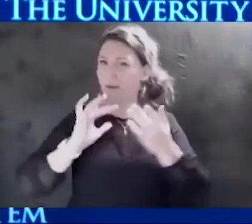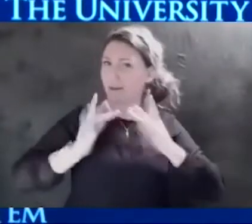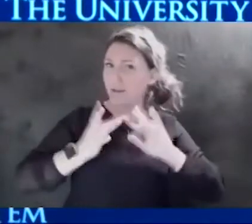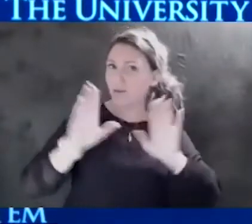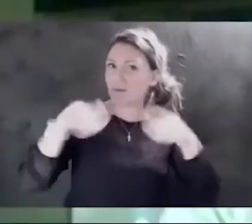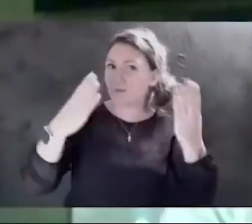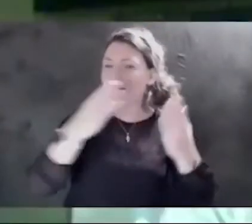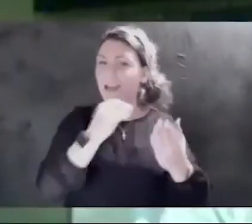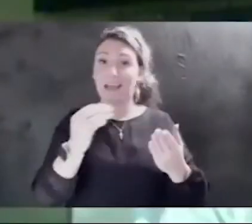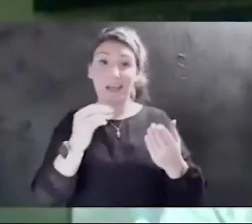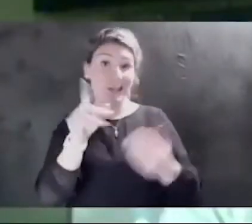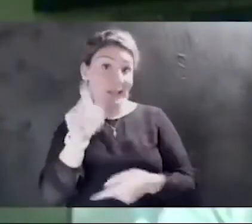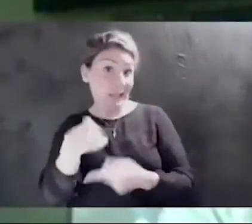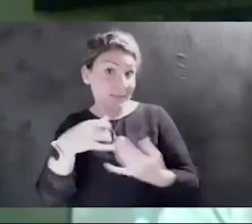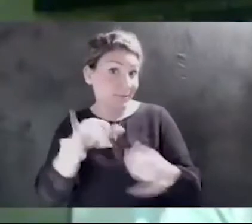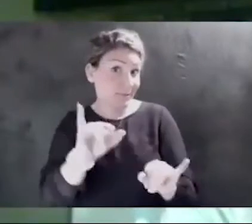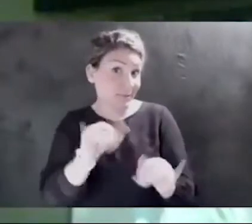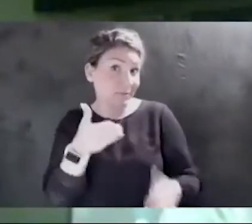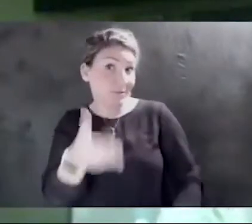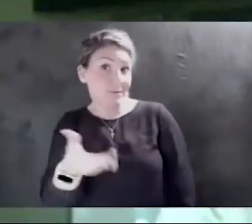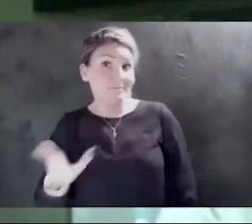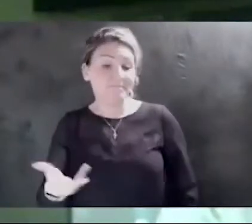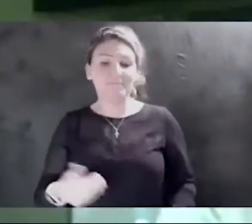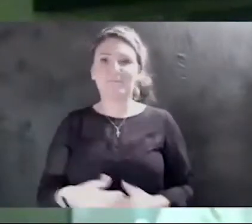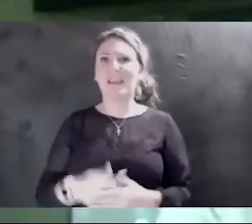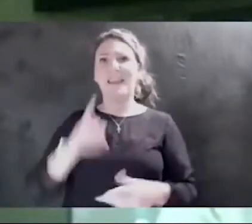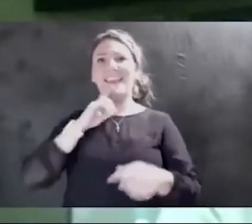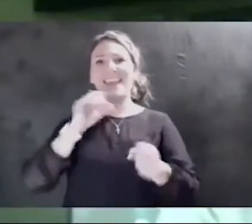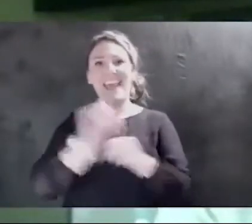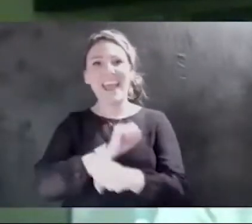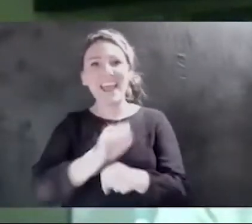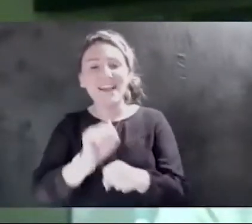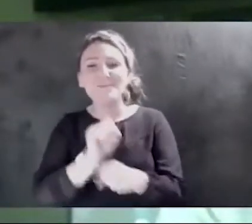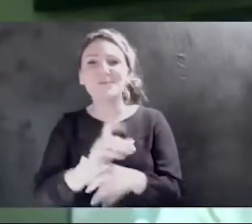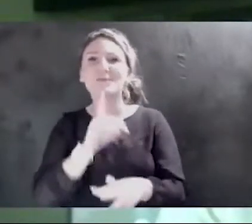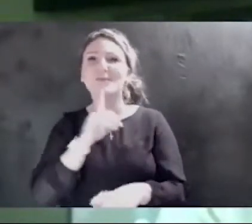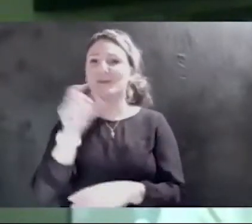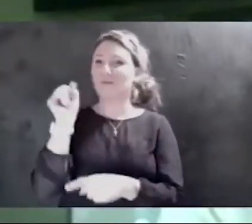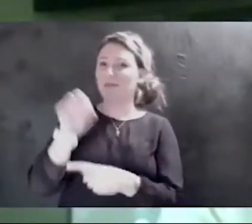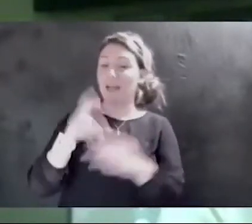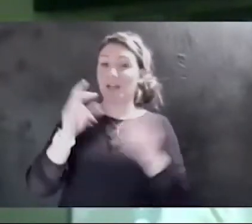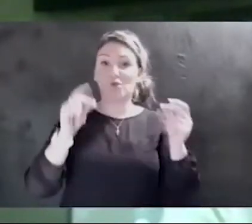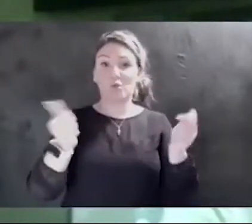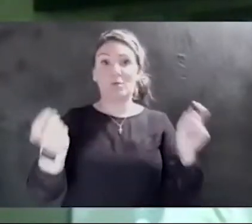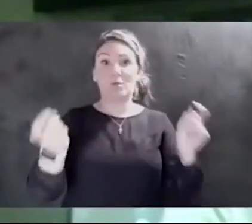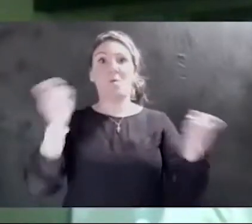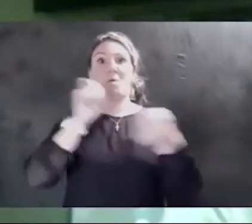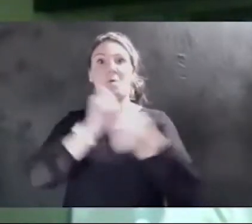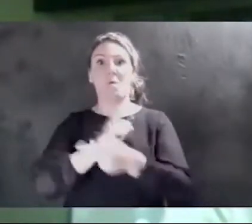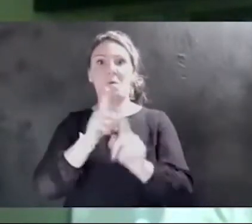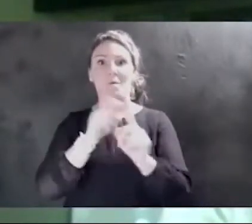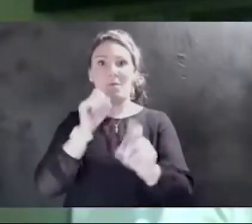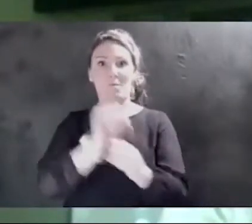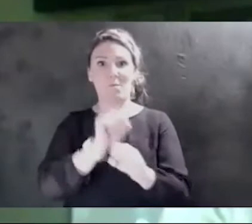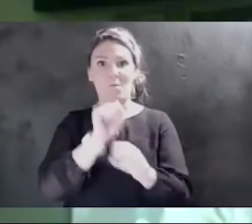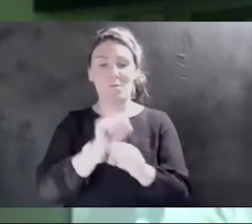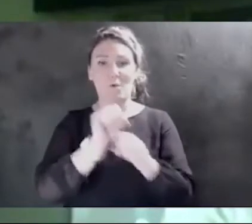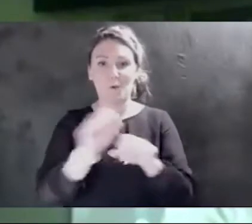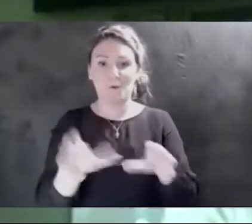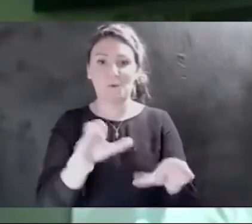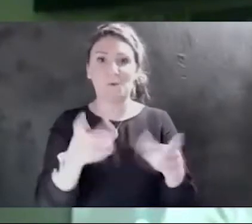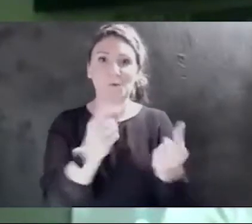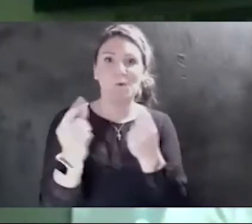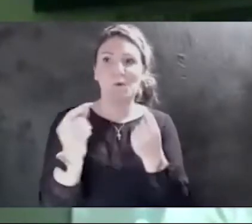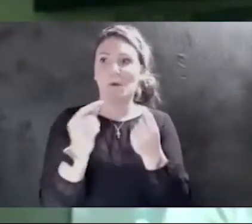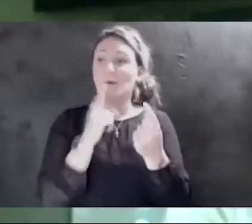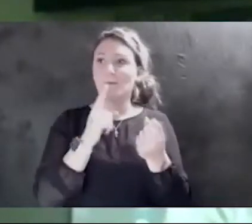there? We absolutely made a very quick pivot from the work that we were doing. In fact, we were getting ready to launch a